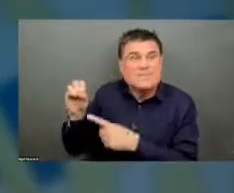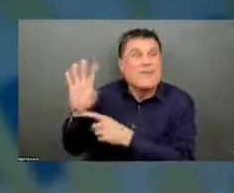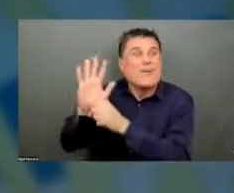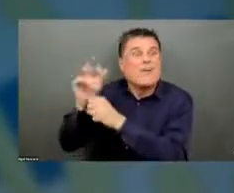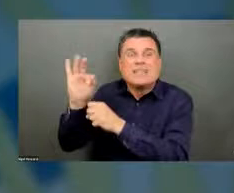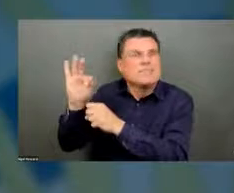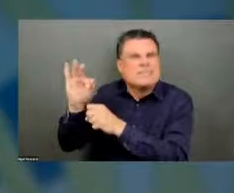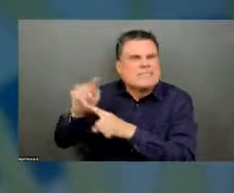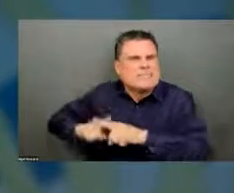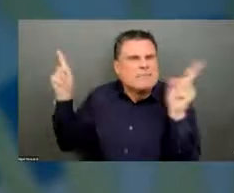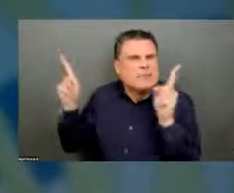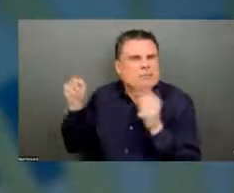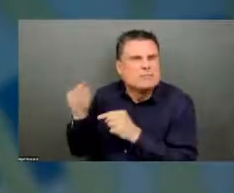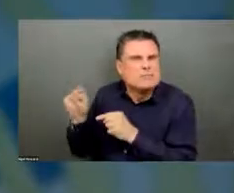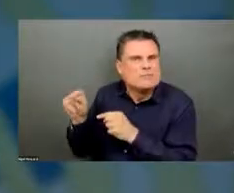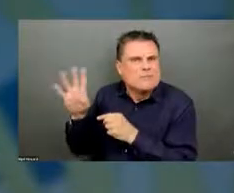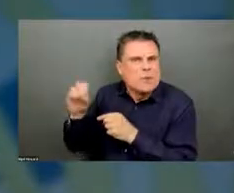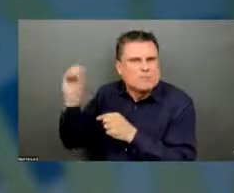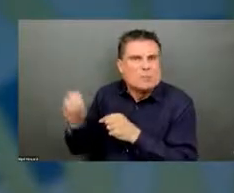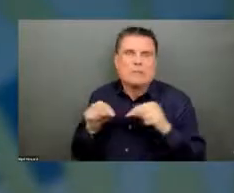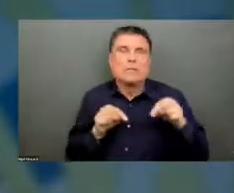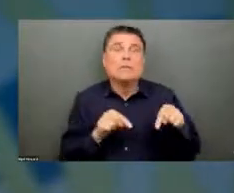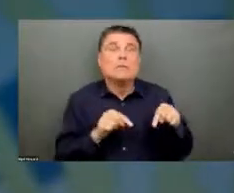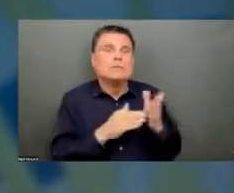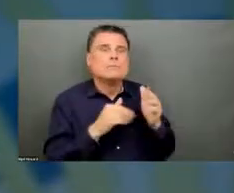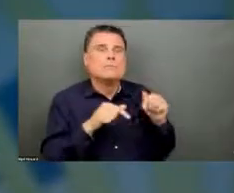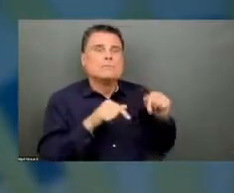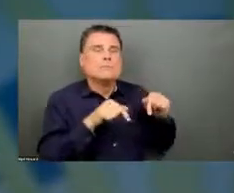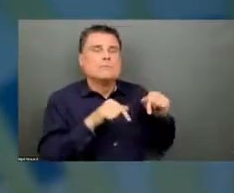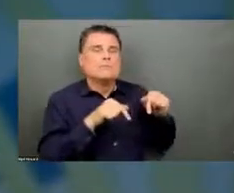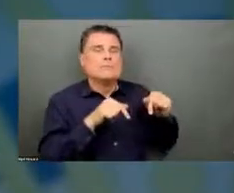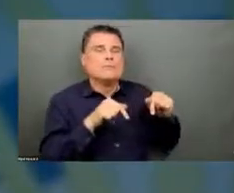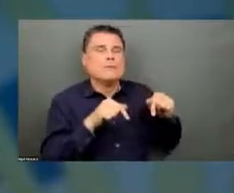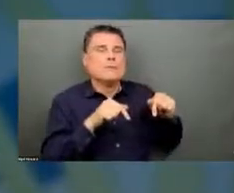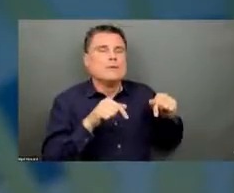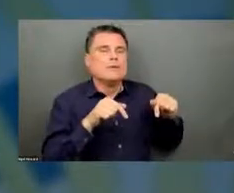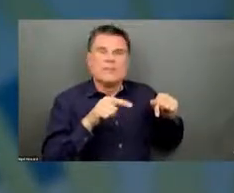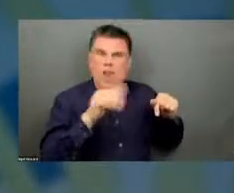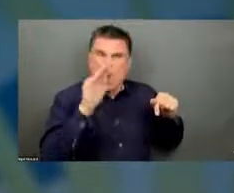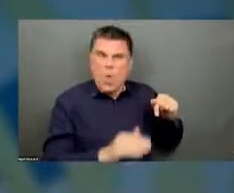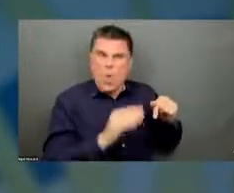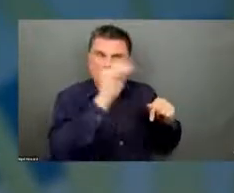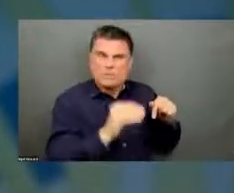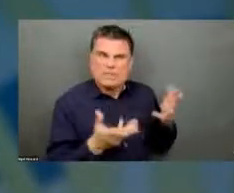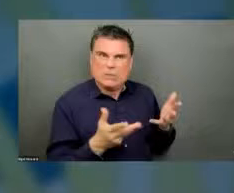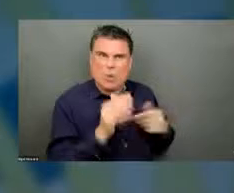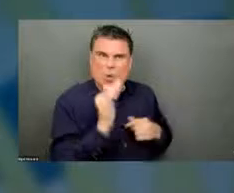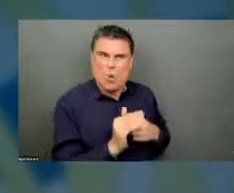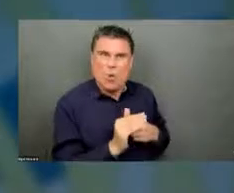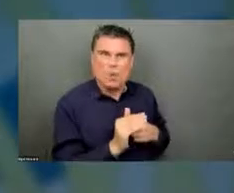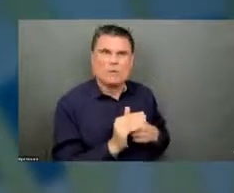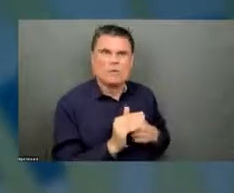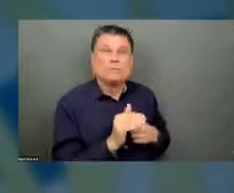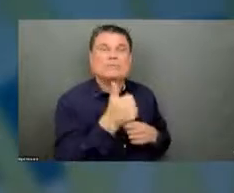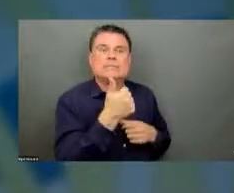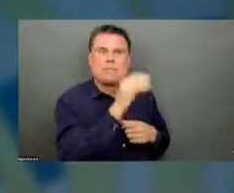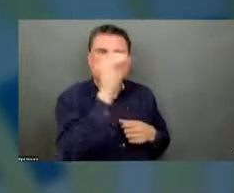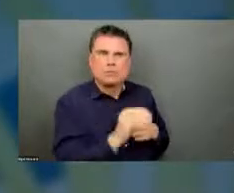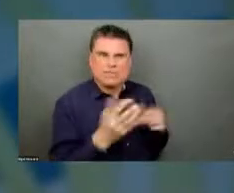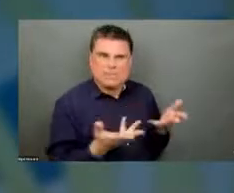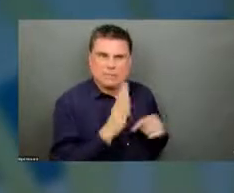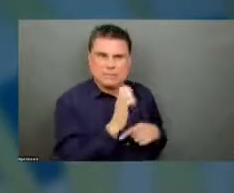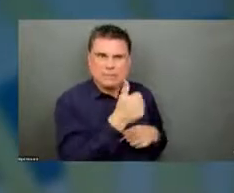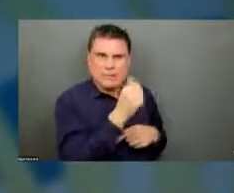tells us that every transmission in the community where these are moving on to others puts a little bit more